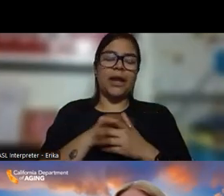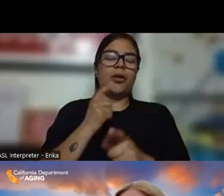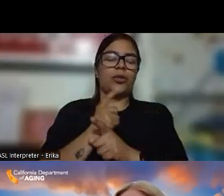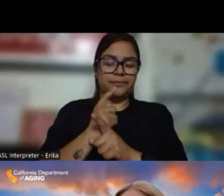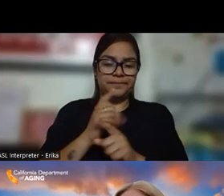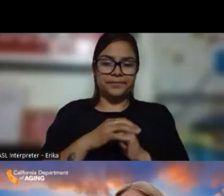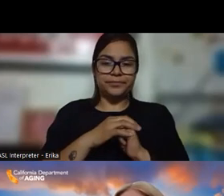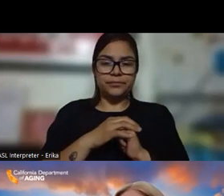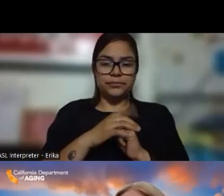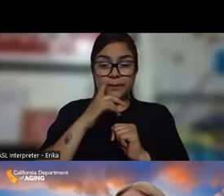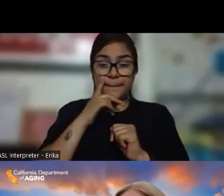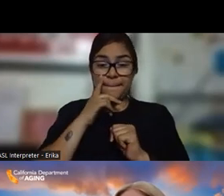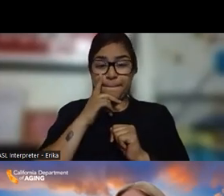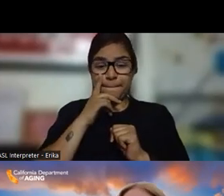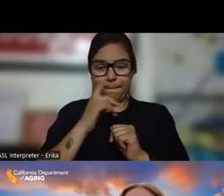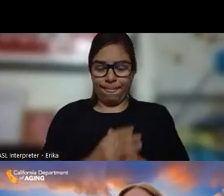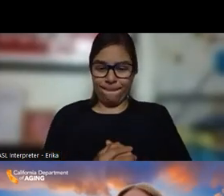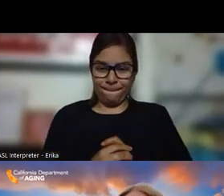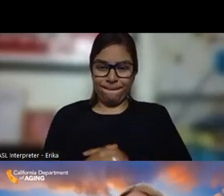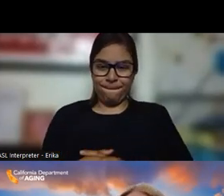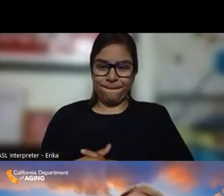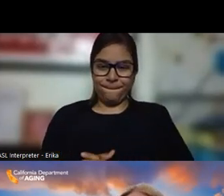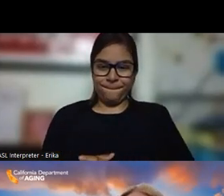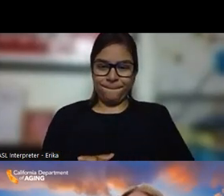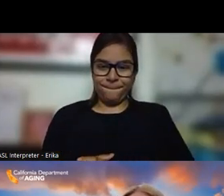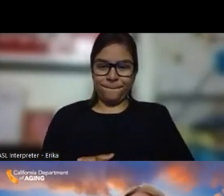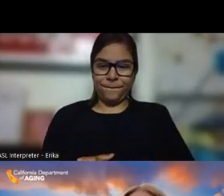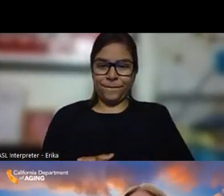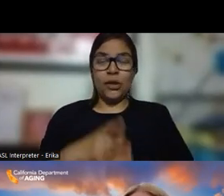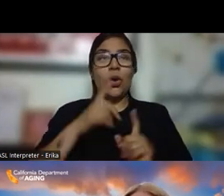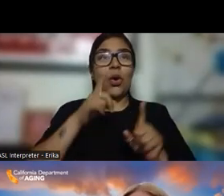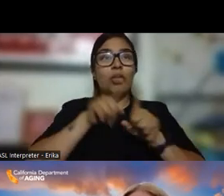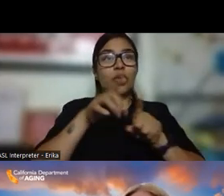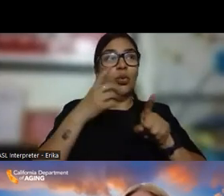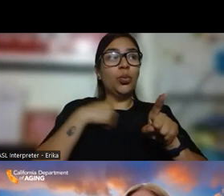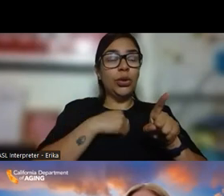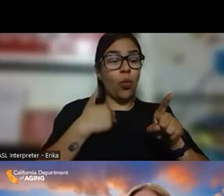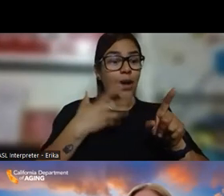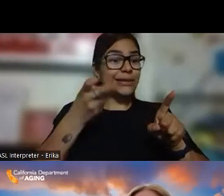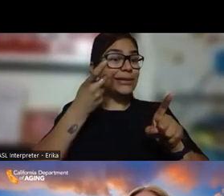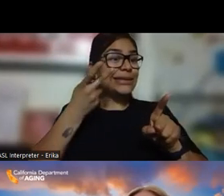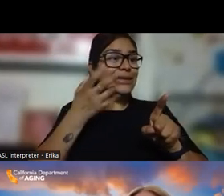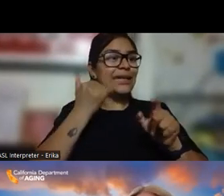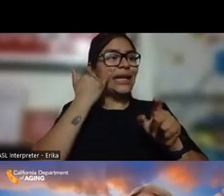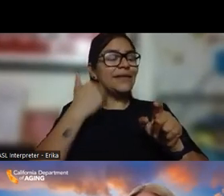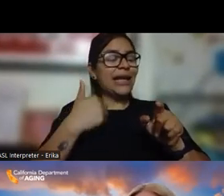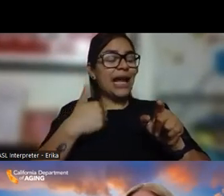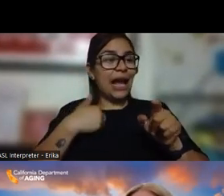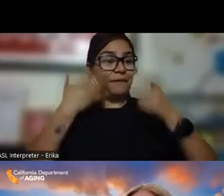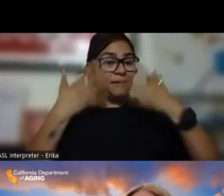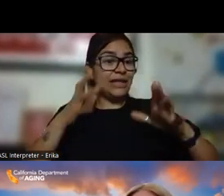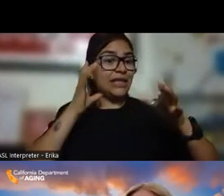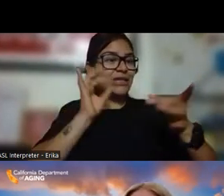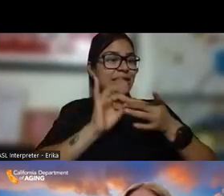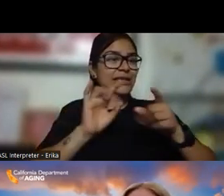to applications. Was do they already have a coalition, or is there a coalition building happening in place that was representative